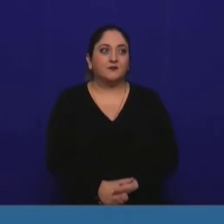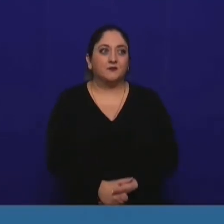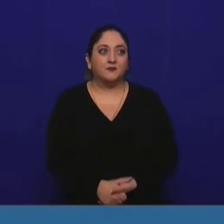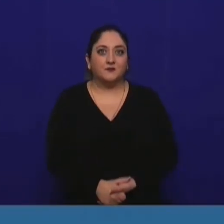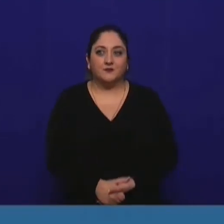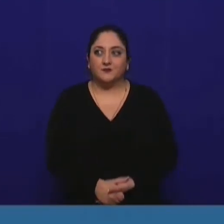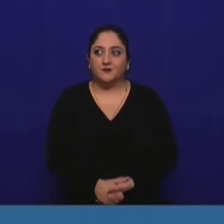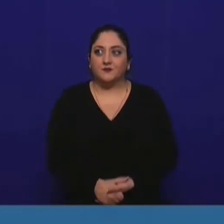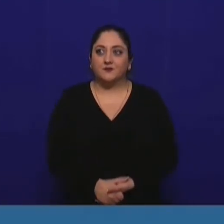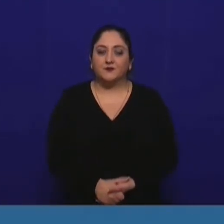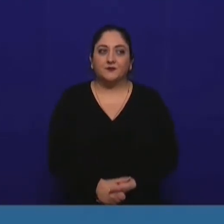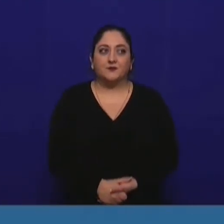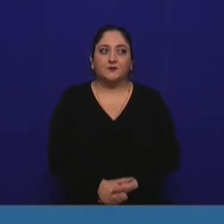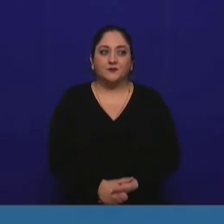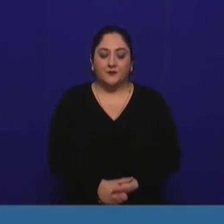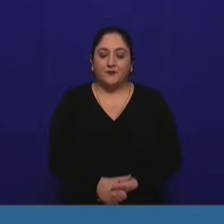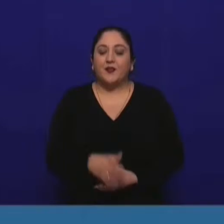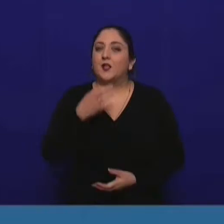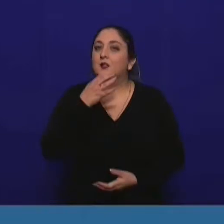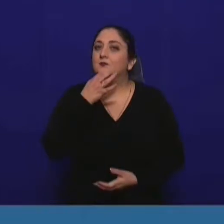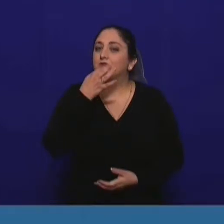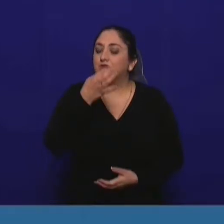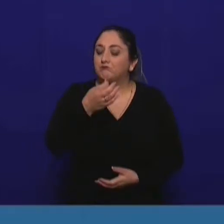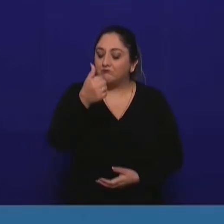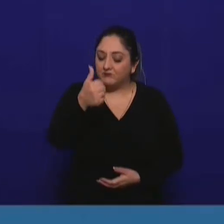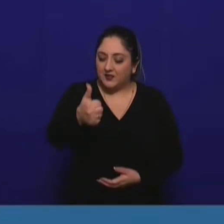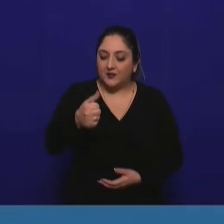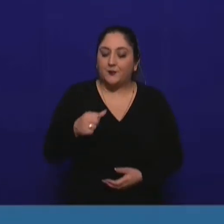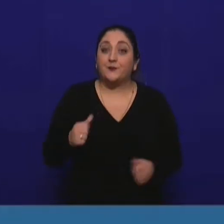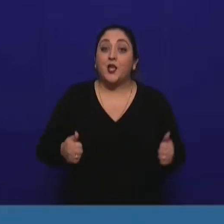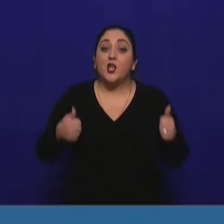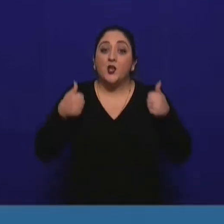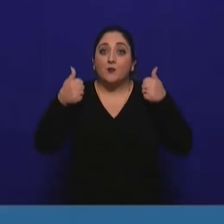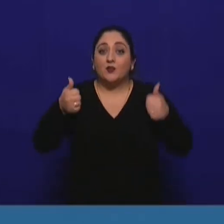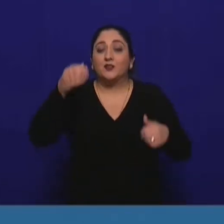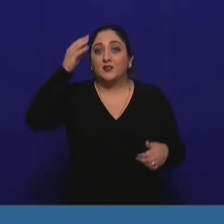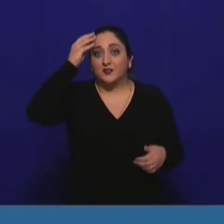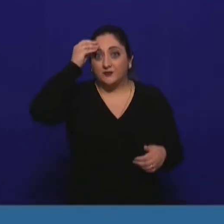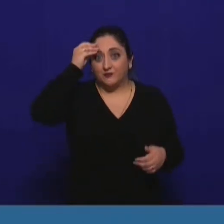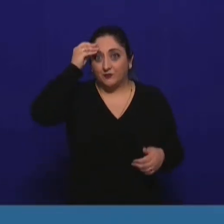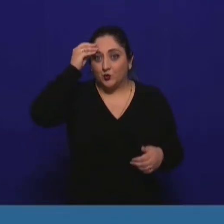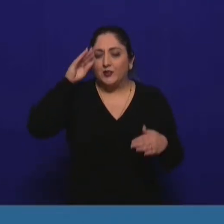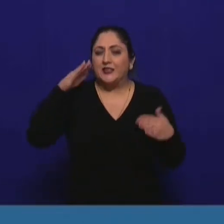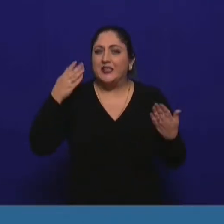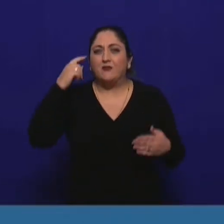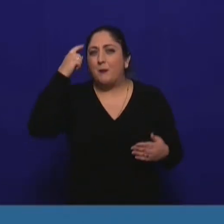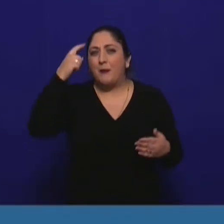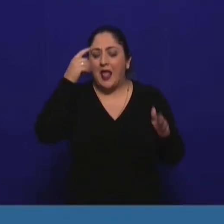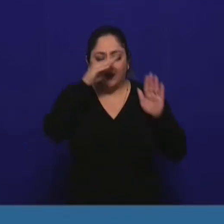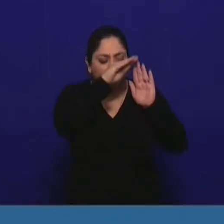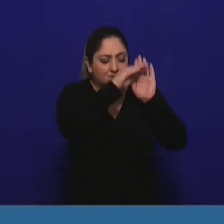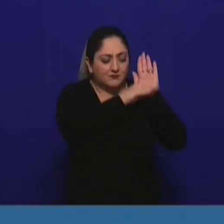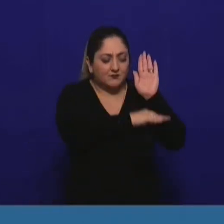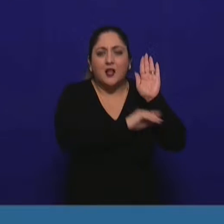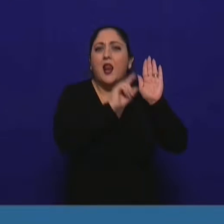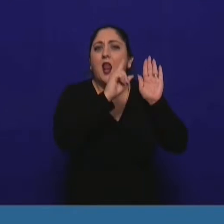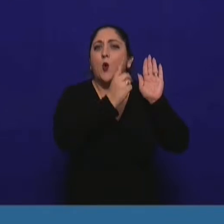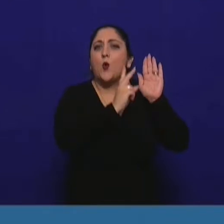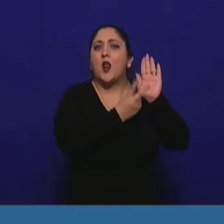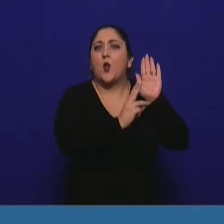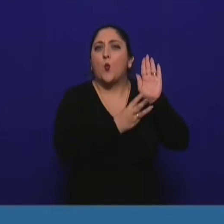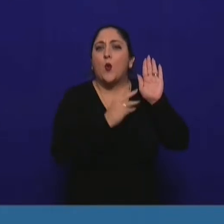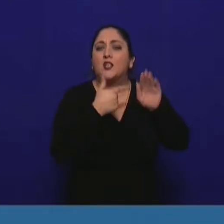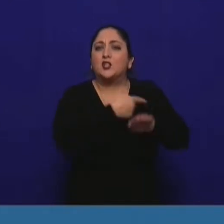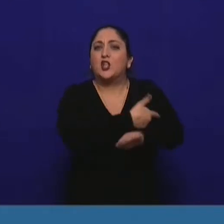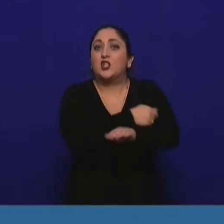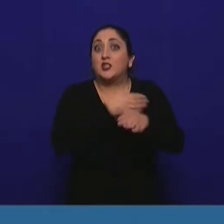Mistoqsija importanti ħafna, tajb nifmu kif aħna għaddejjin bit-tilqim tagħna. U anka li dan ikun qed jikkorrela ta' dak